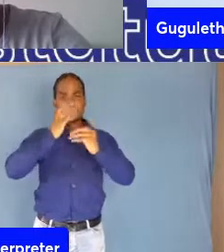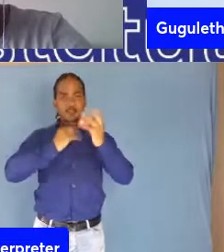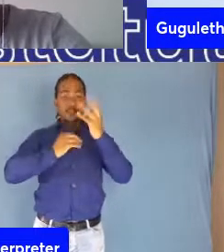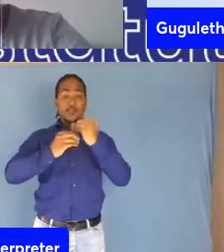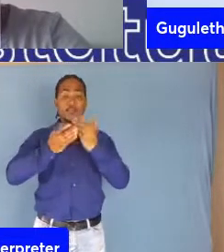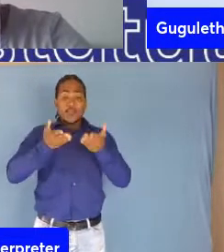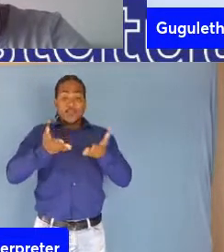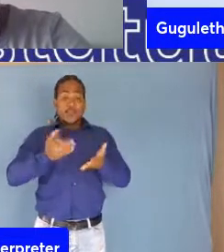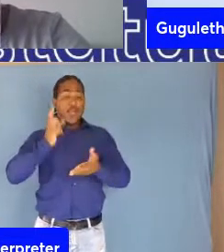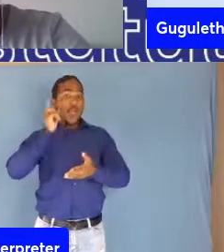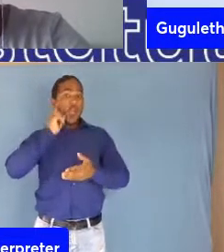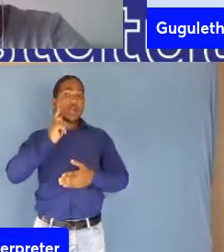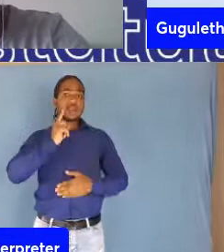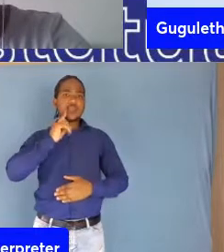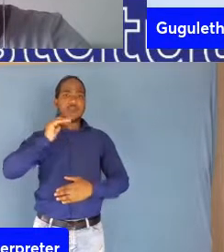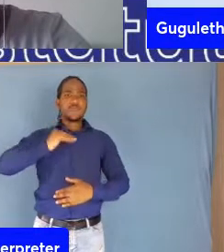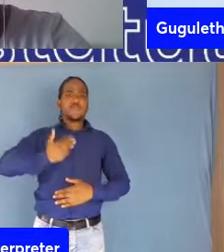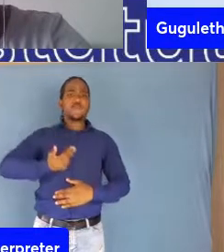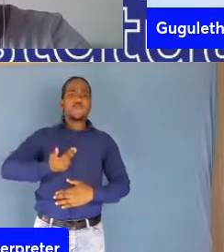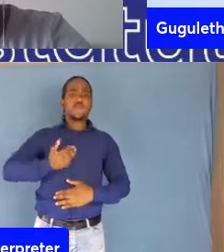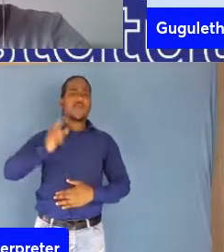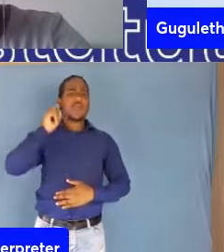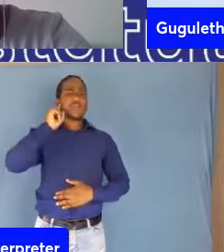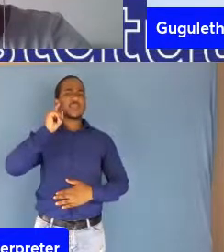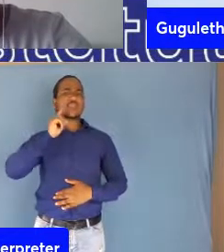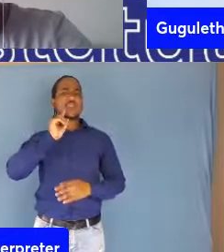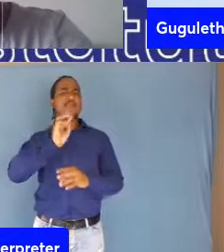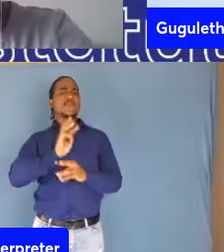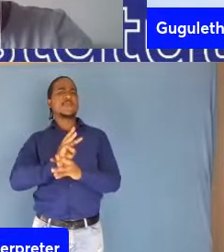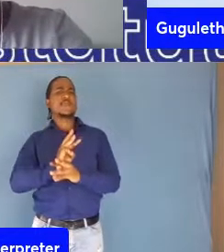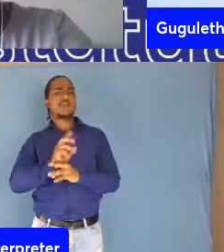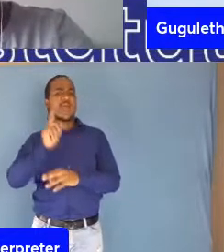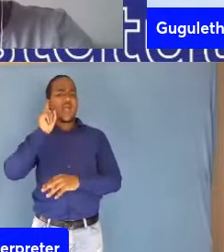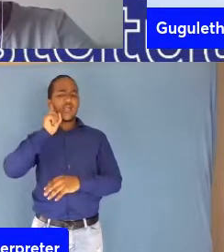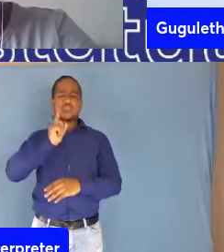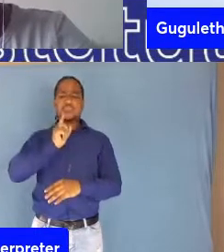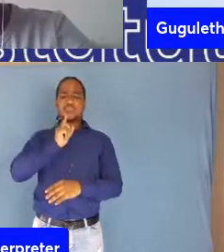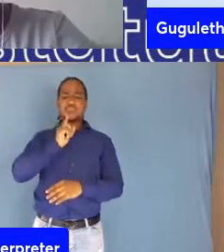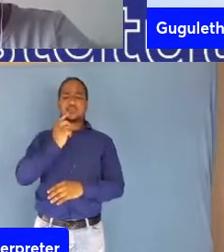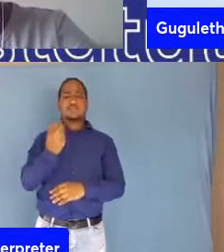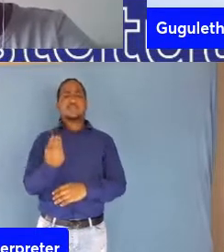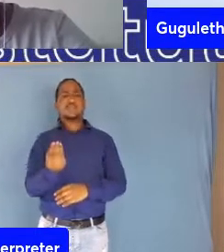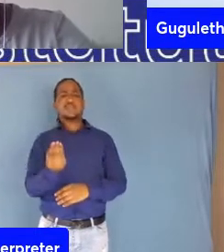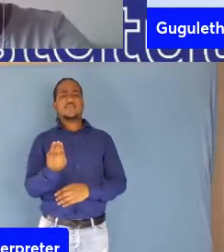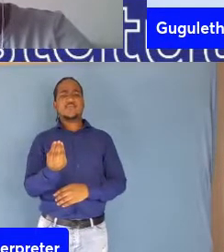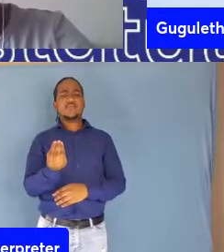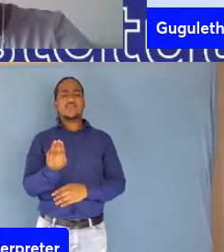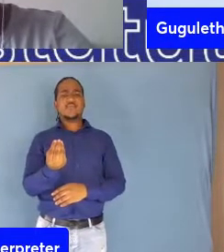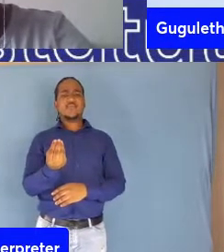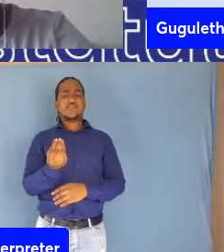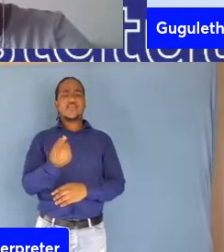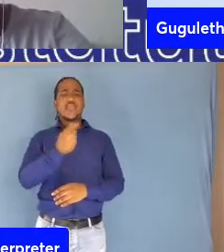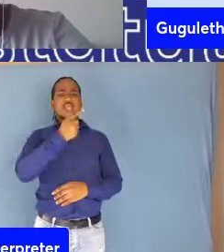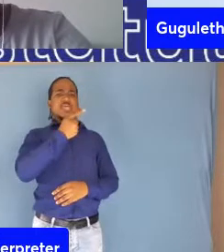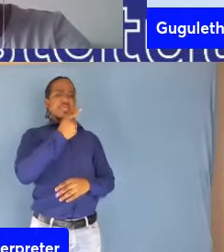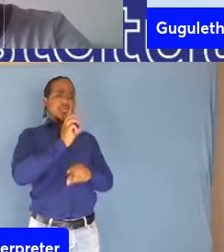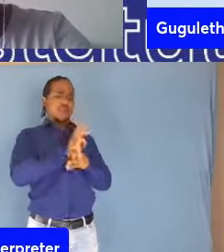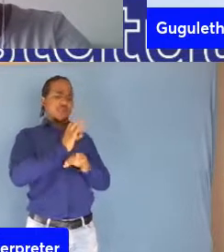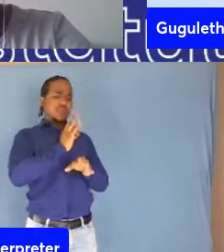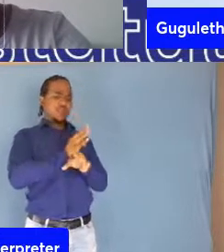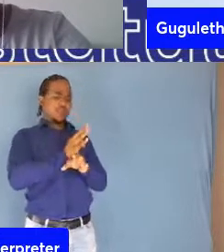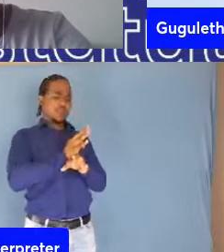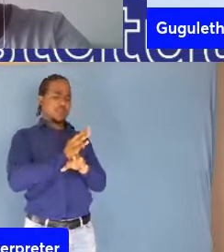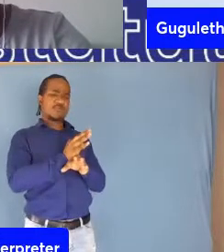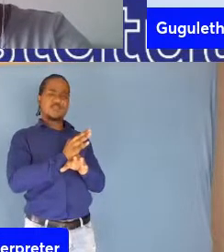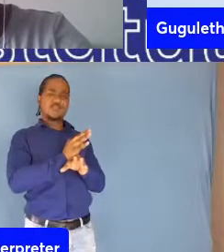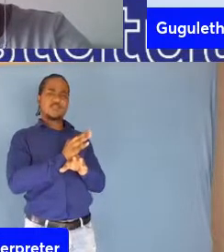a deaf woman, a deaf mother, or a hearing mother raising a deaf child, in terms of how